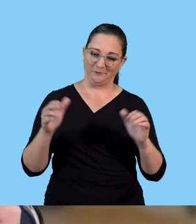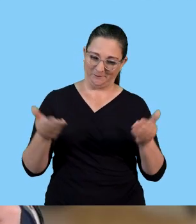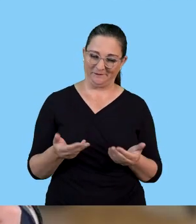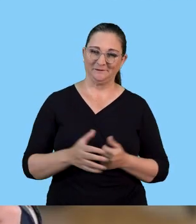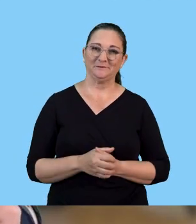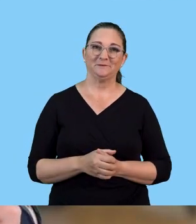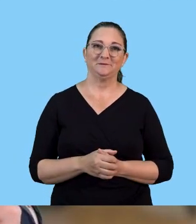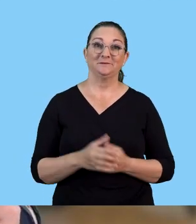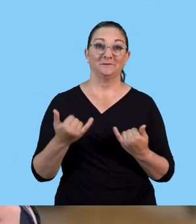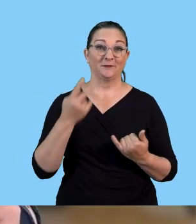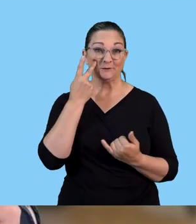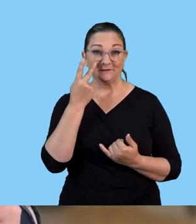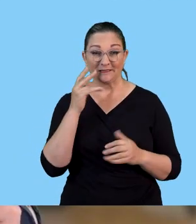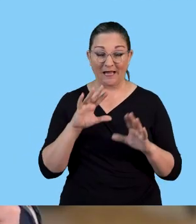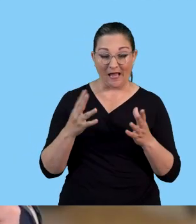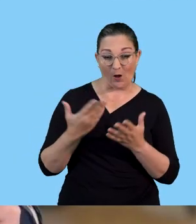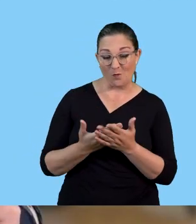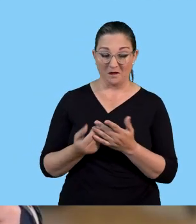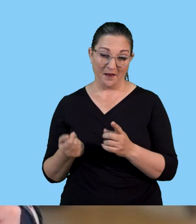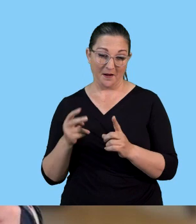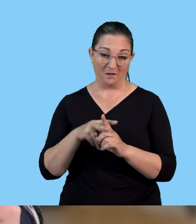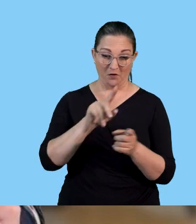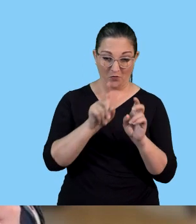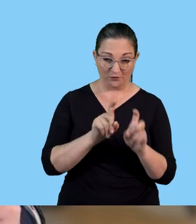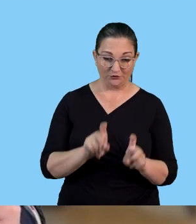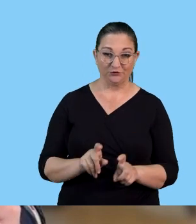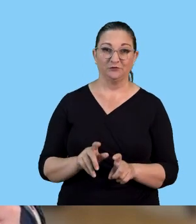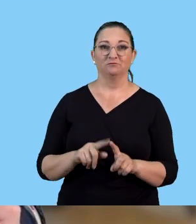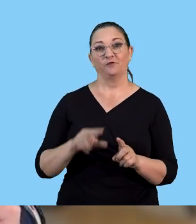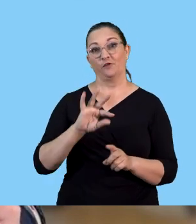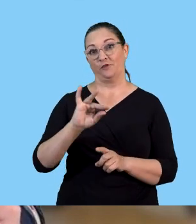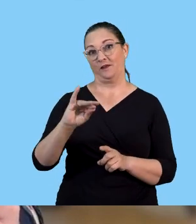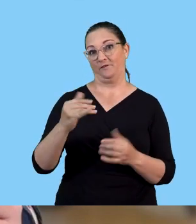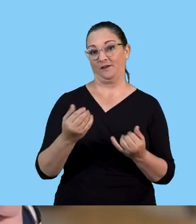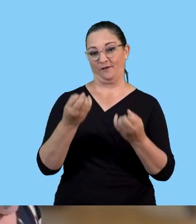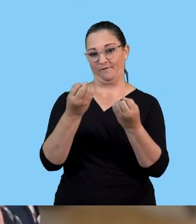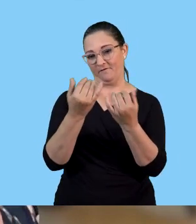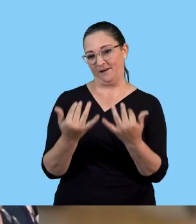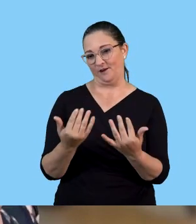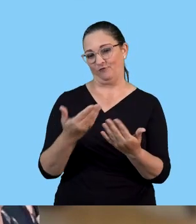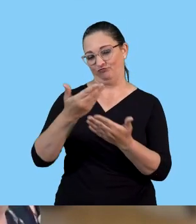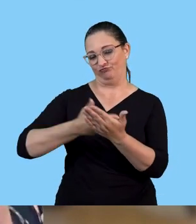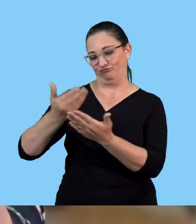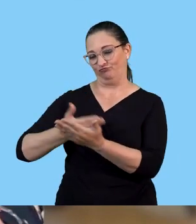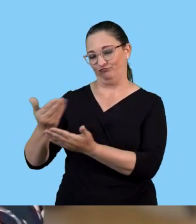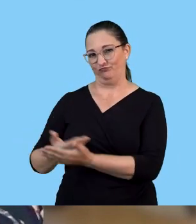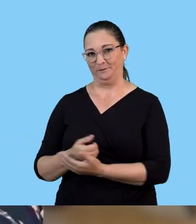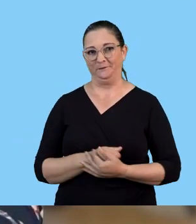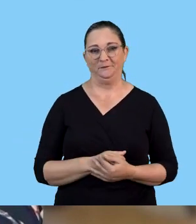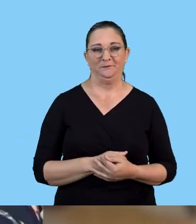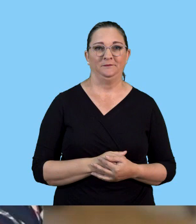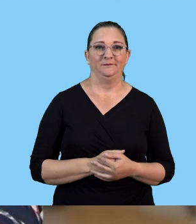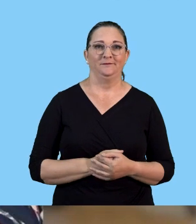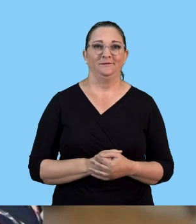Welcome back. Let's look at some application questions of everyday financial documents.